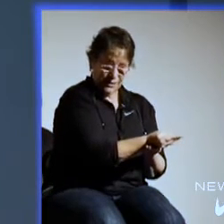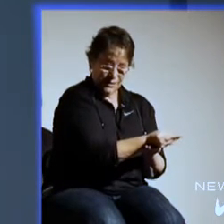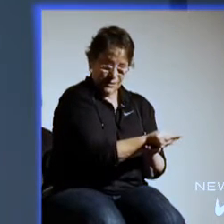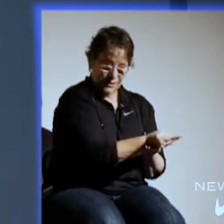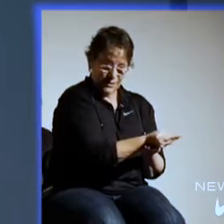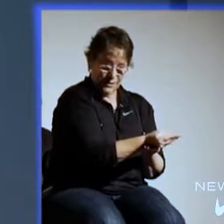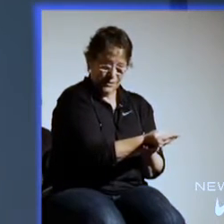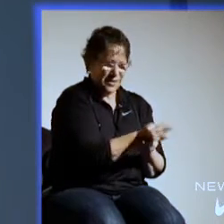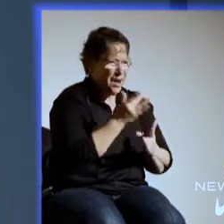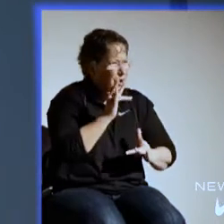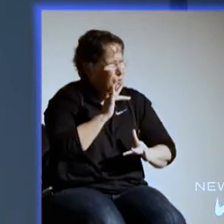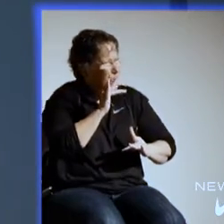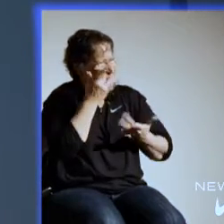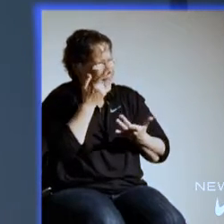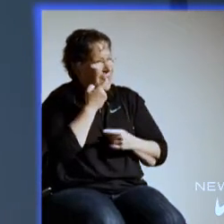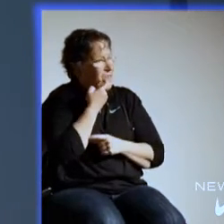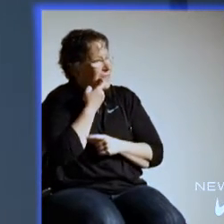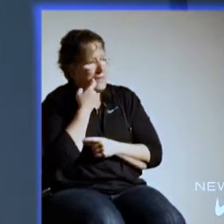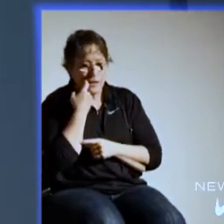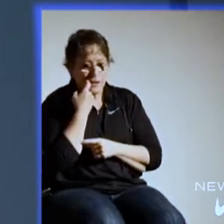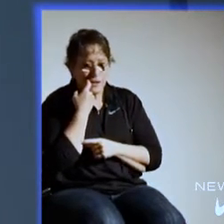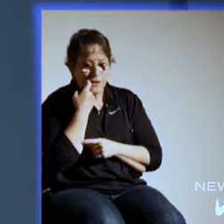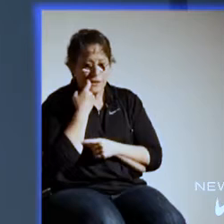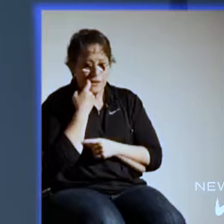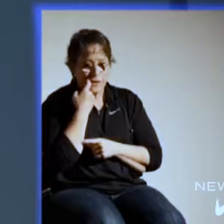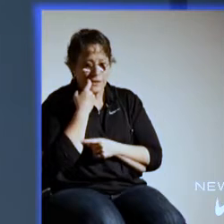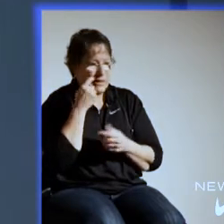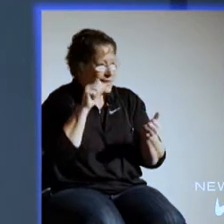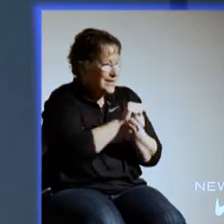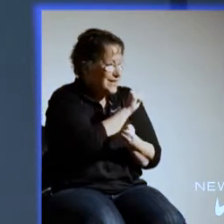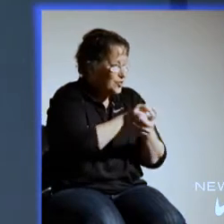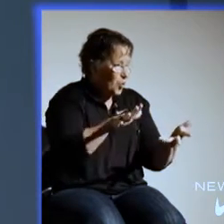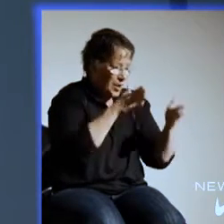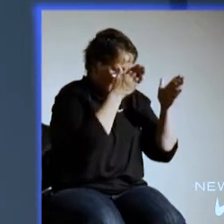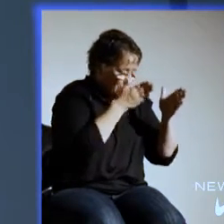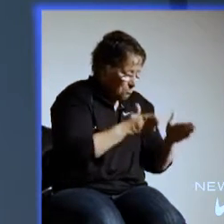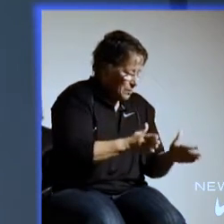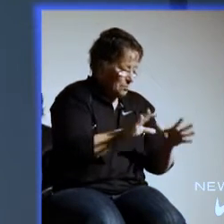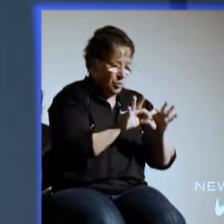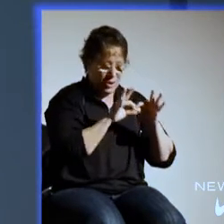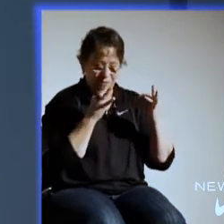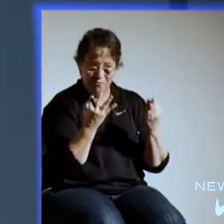Are you sick of addiction tearing people and families apart?